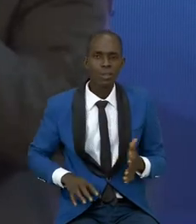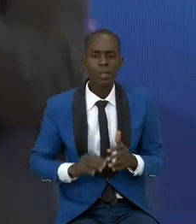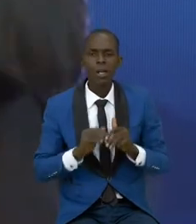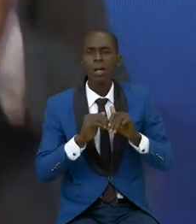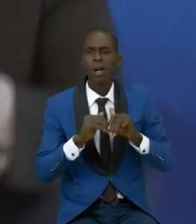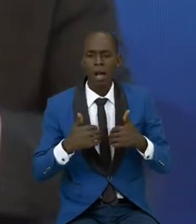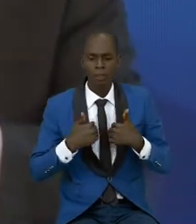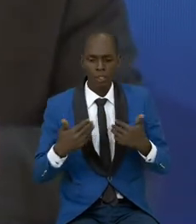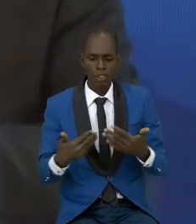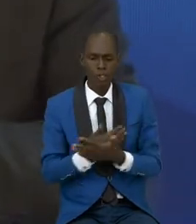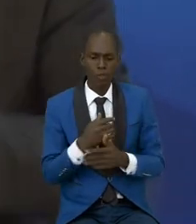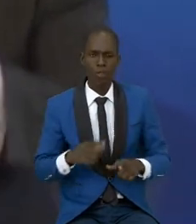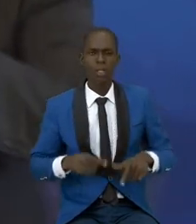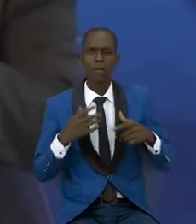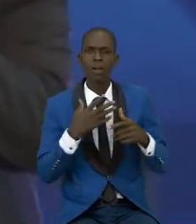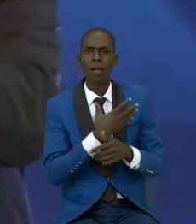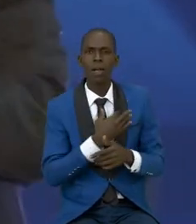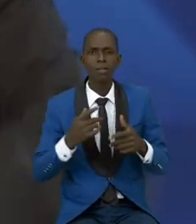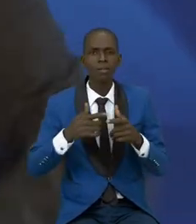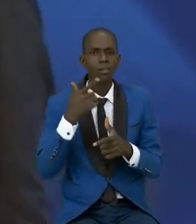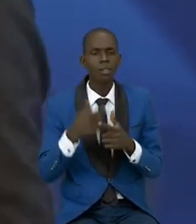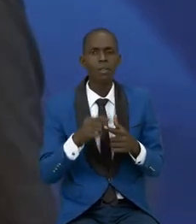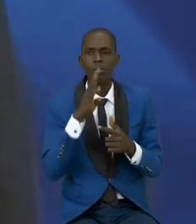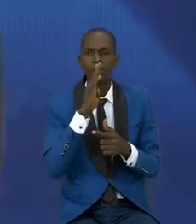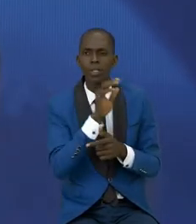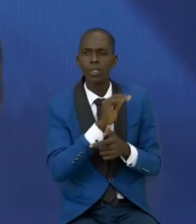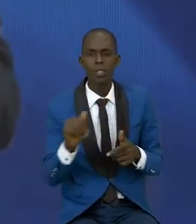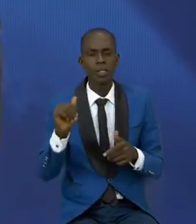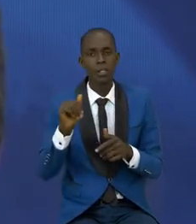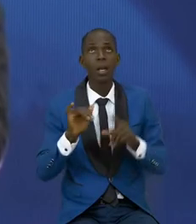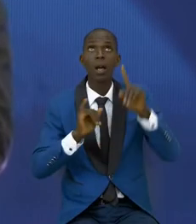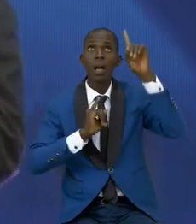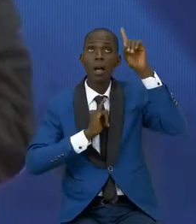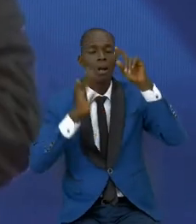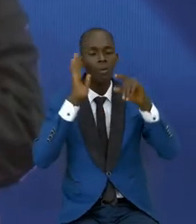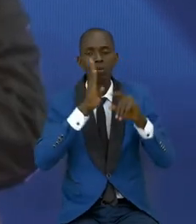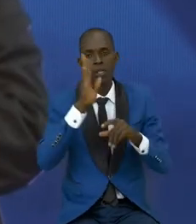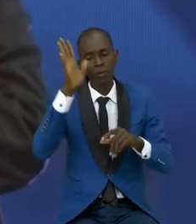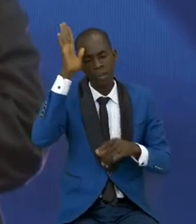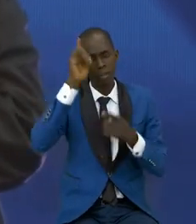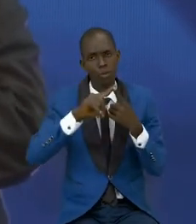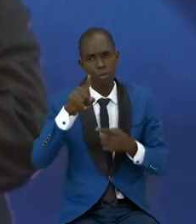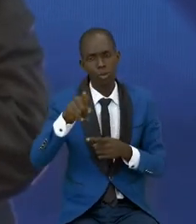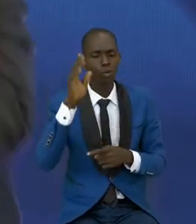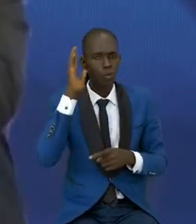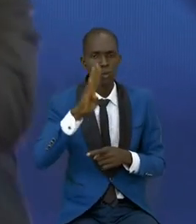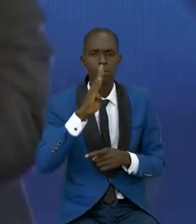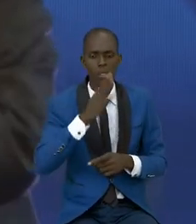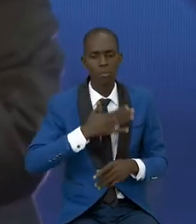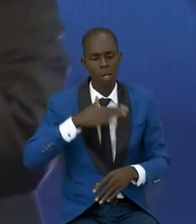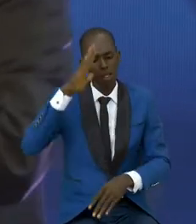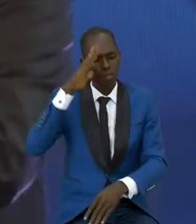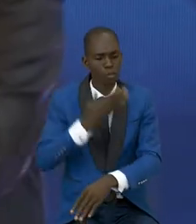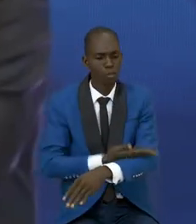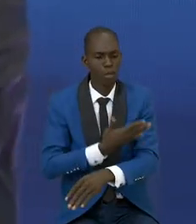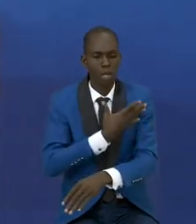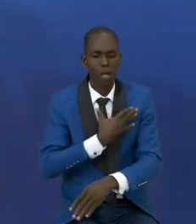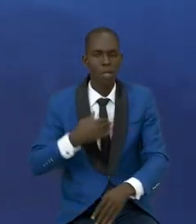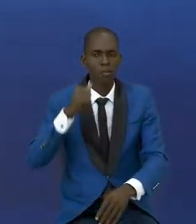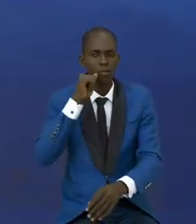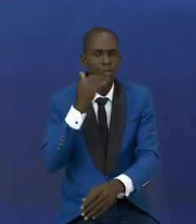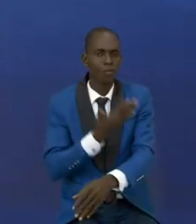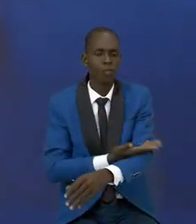life. And then I'll be a father unto you. And ye shall be my sons and my daughters, says